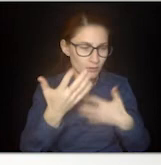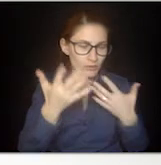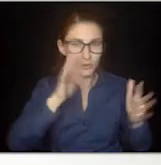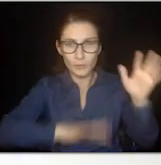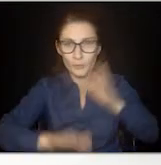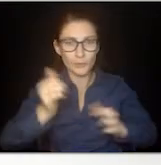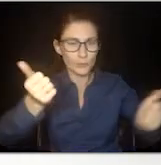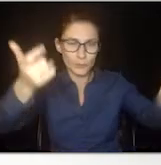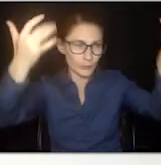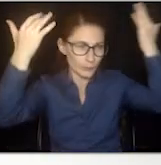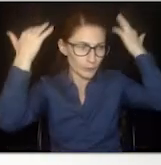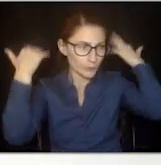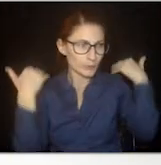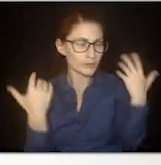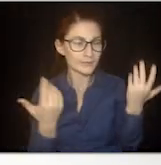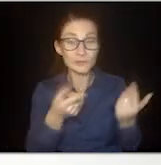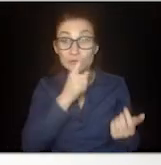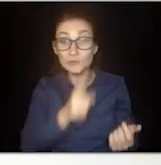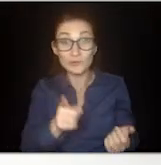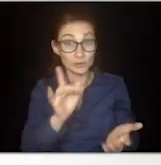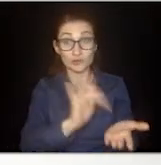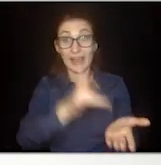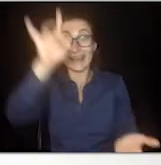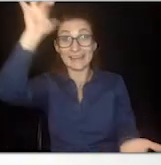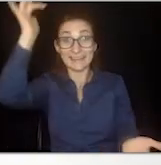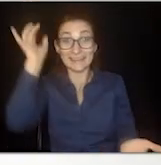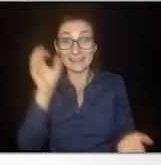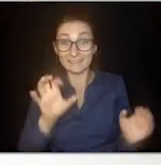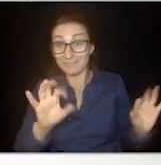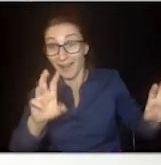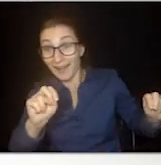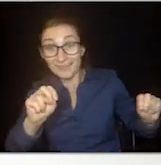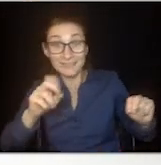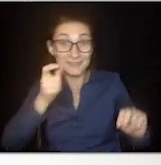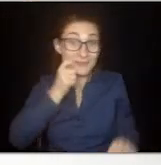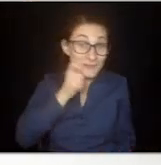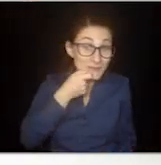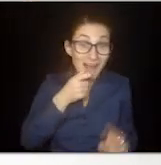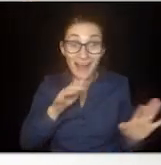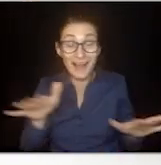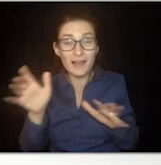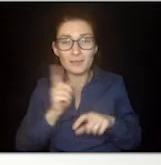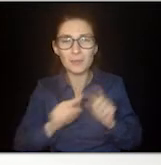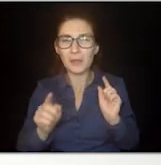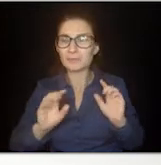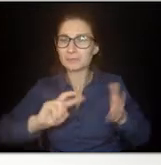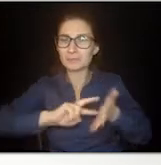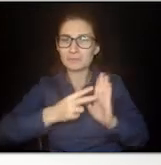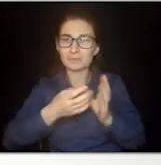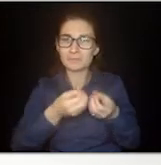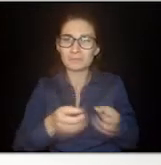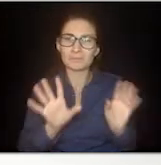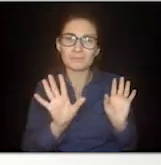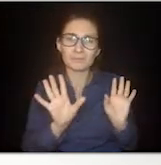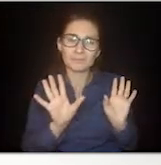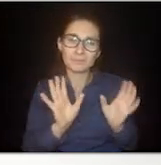to do it. I don't know what I'm supposed to do with this. Yeah, it's fun. It's shiny. It's cool. But it means nothing to